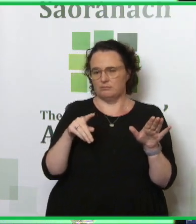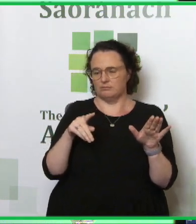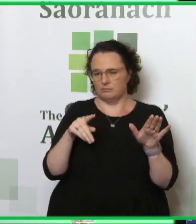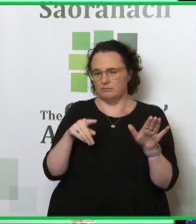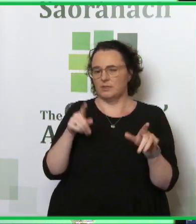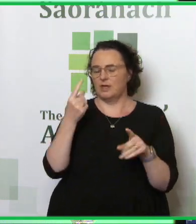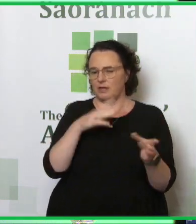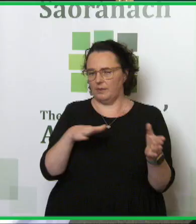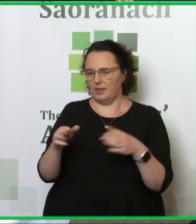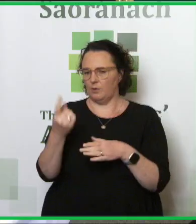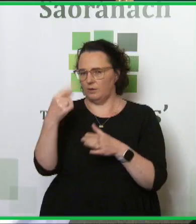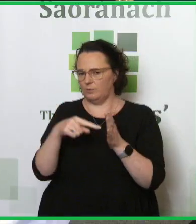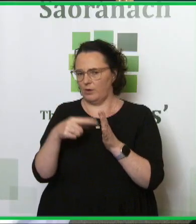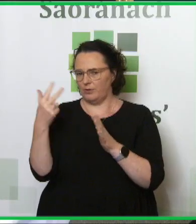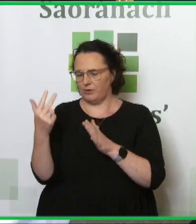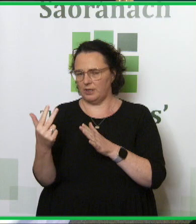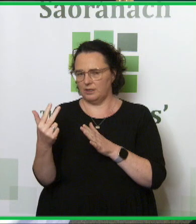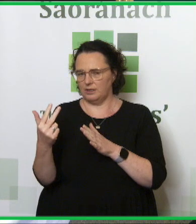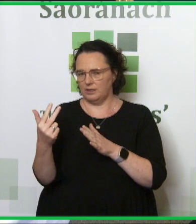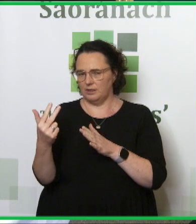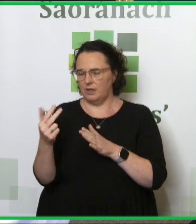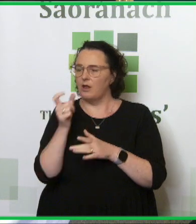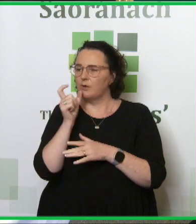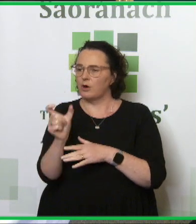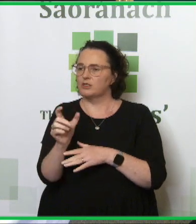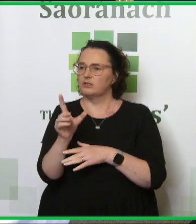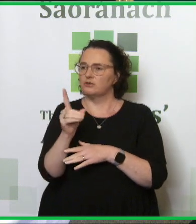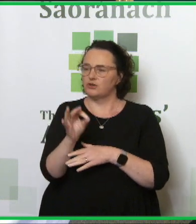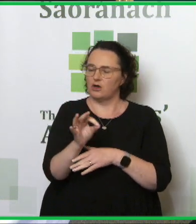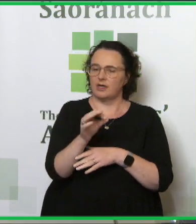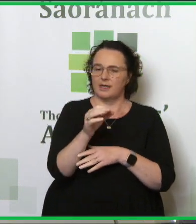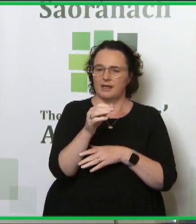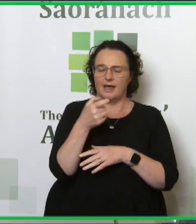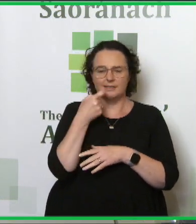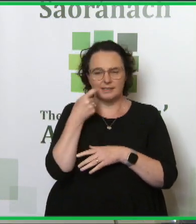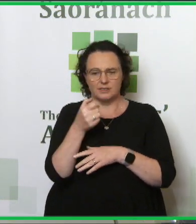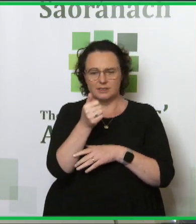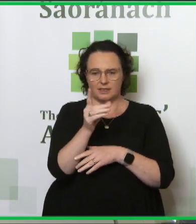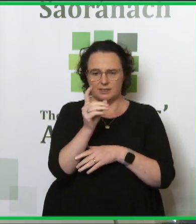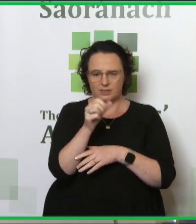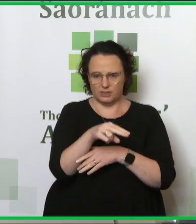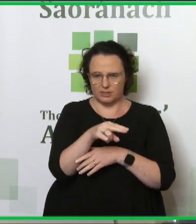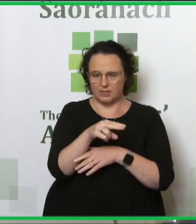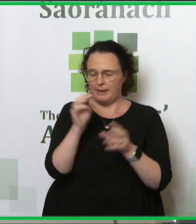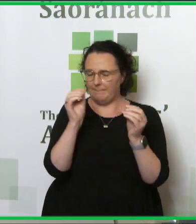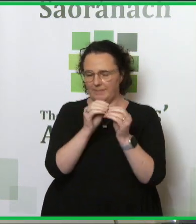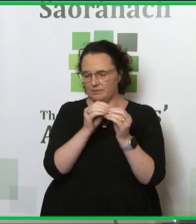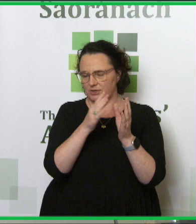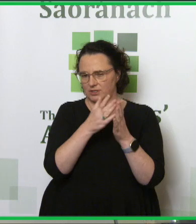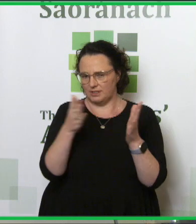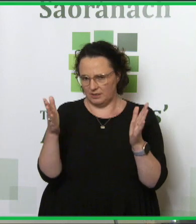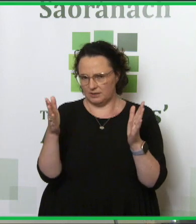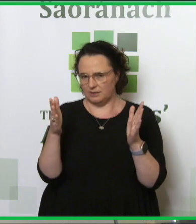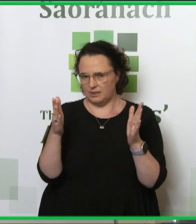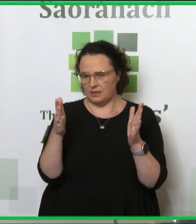1.3. If I could just say, like, the word addiction, drug addiction, kind of appears significantly across this ballot paper, right? Yeah. And I suppose we're